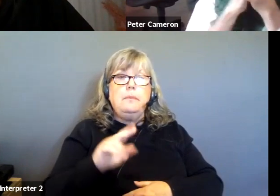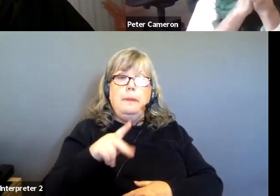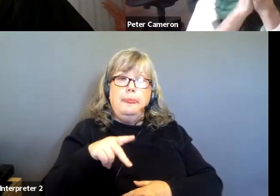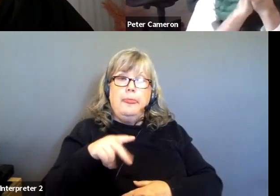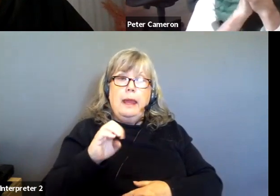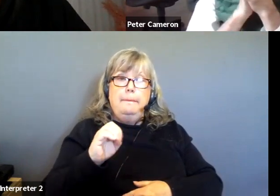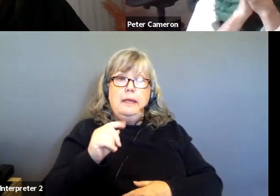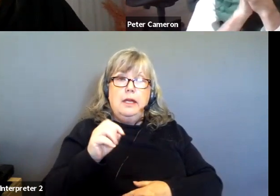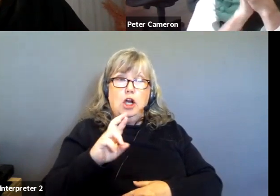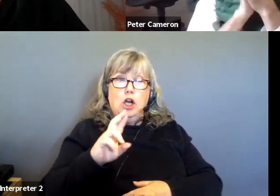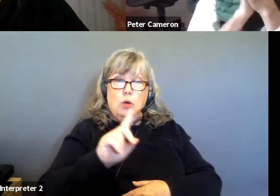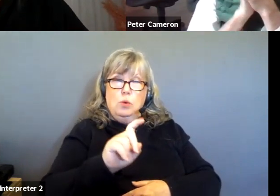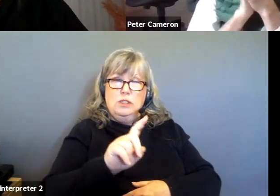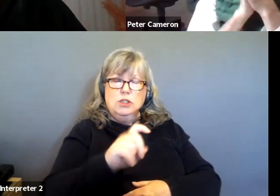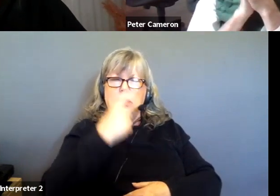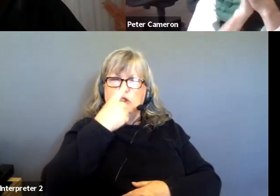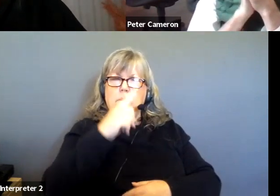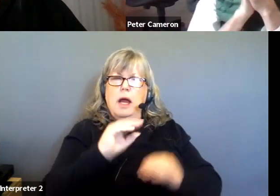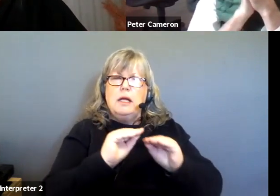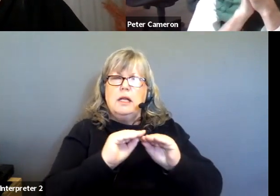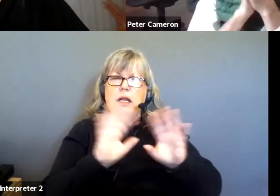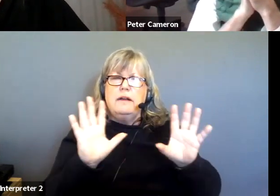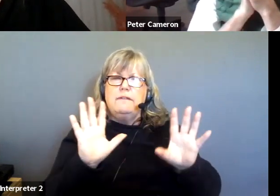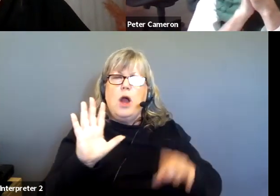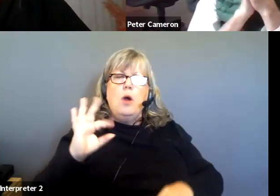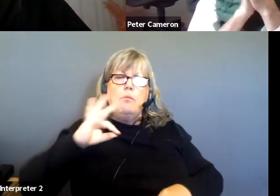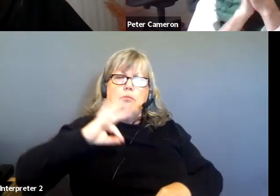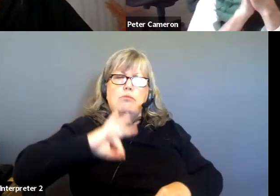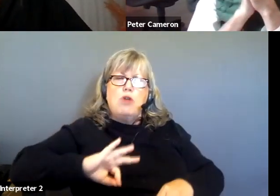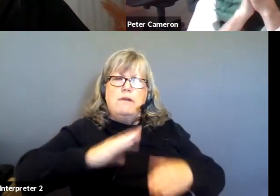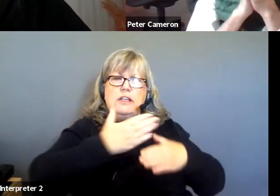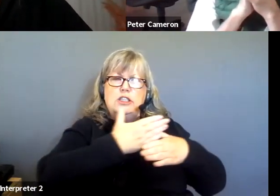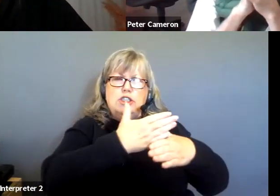you clarify a bit how the profit sharing works?